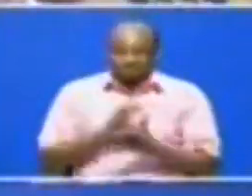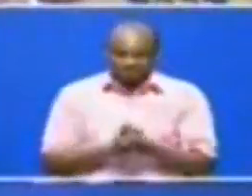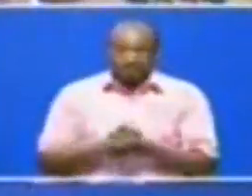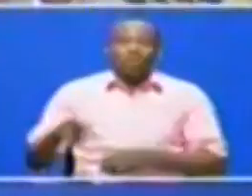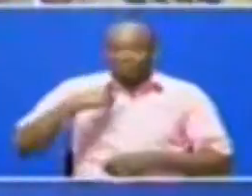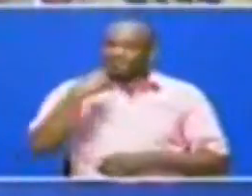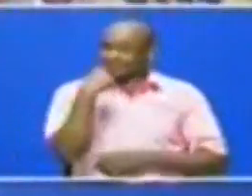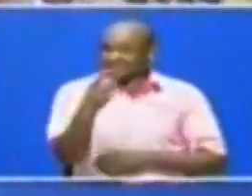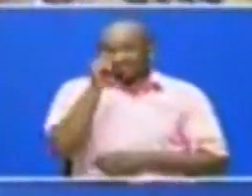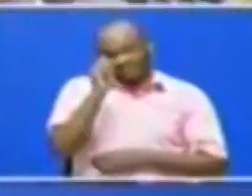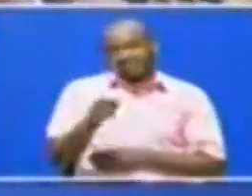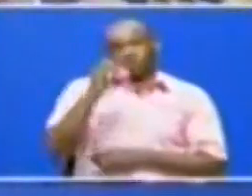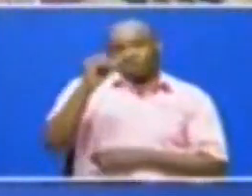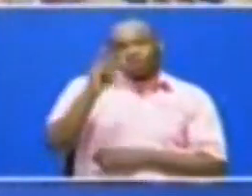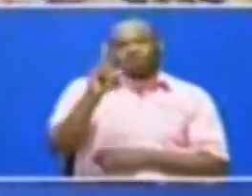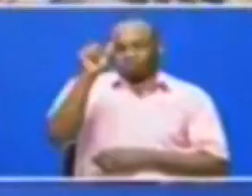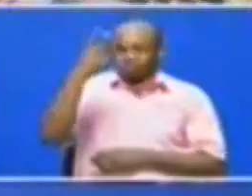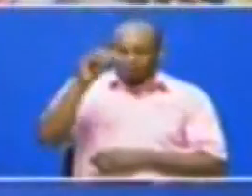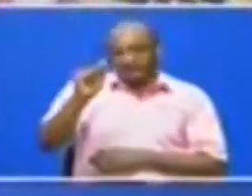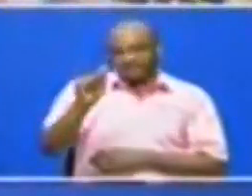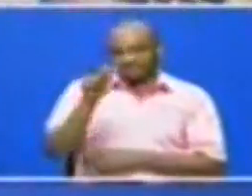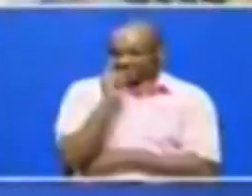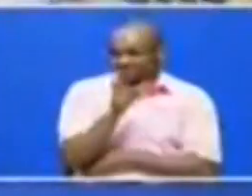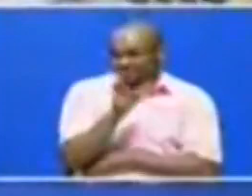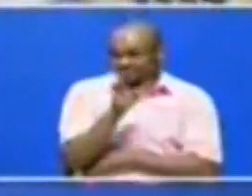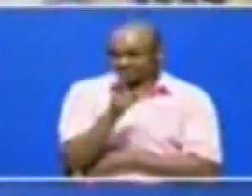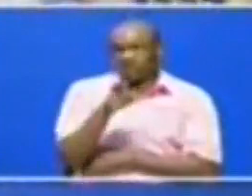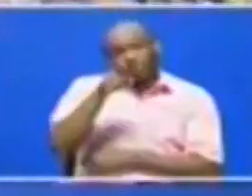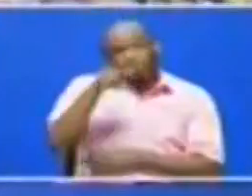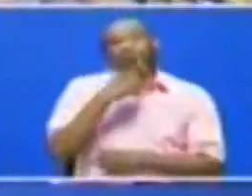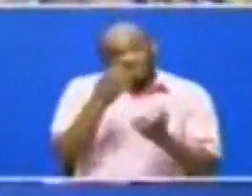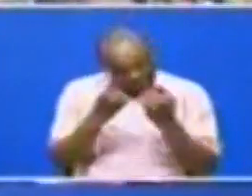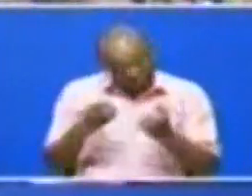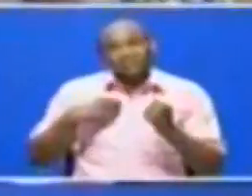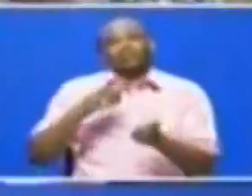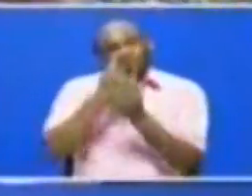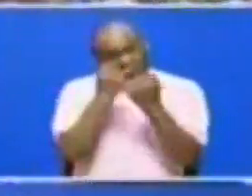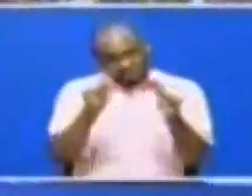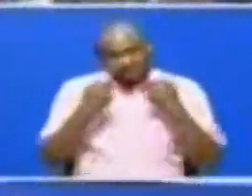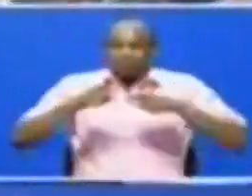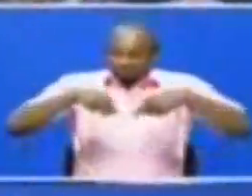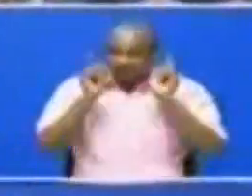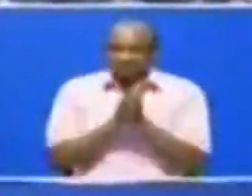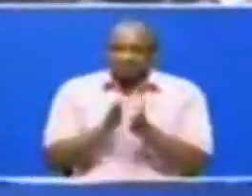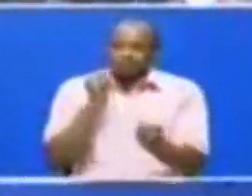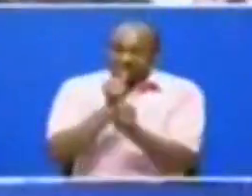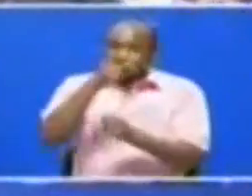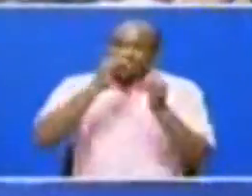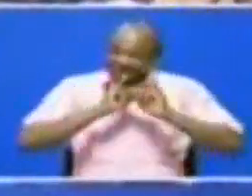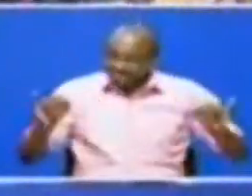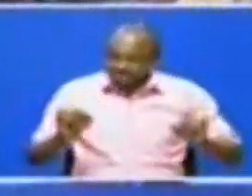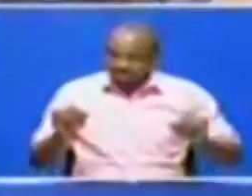are telling Justice Odunga, he needs to redeem himself. Kwa